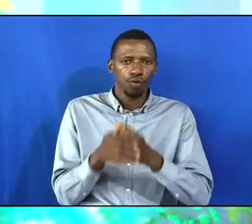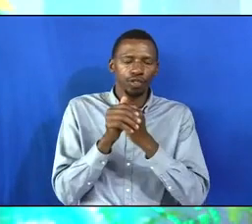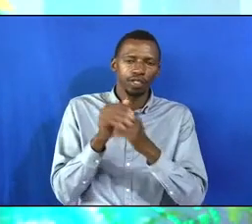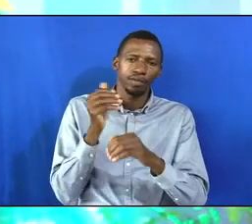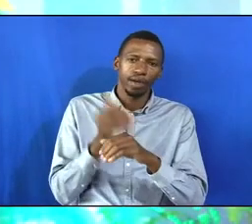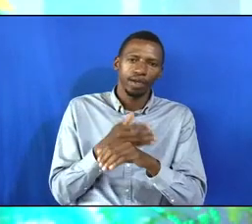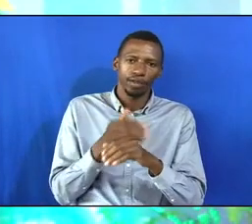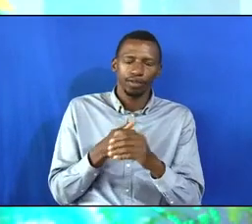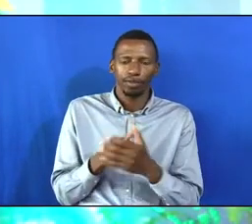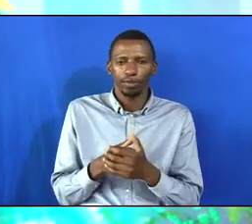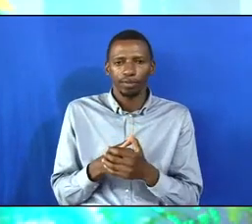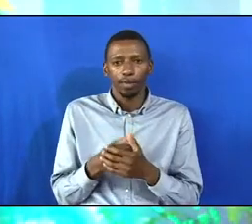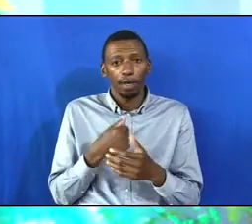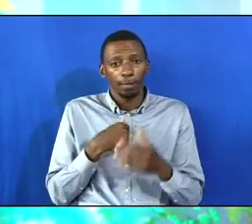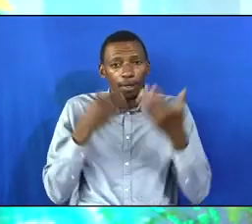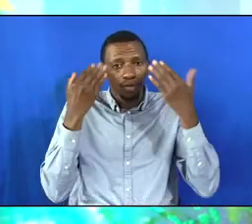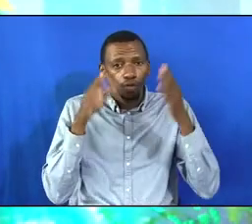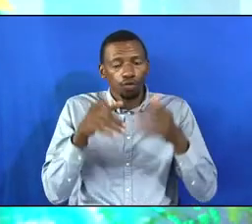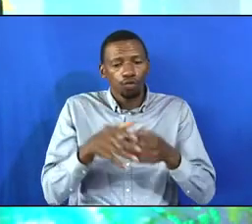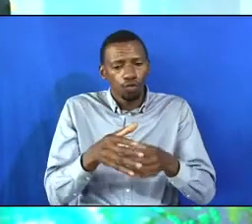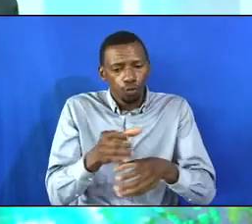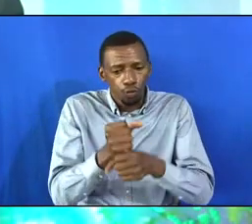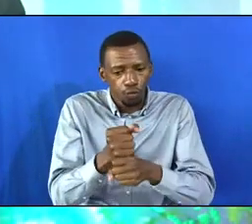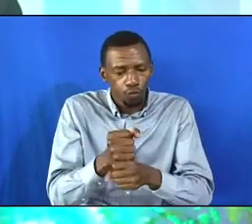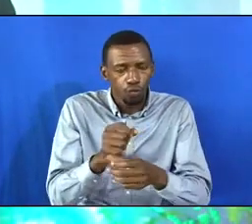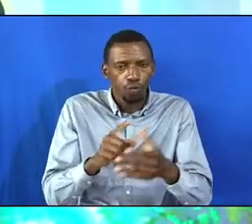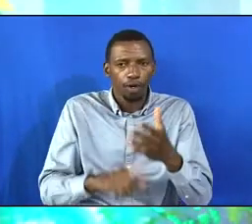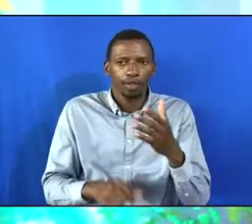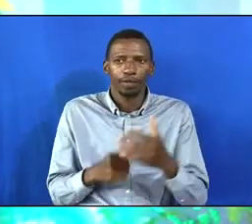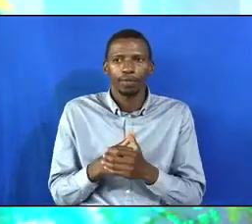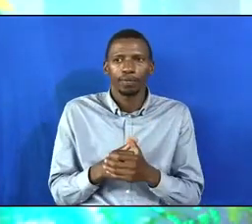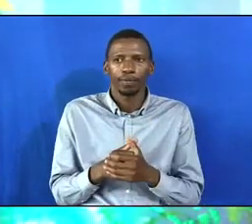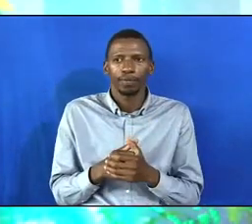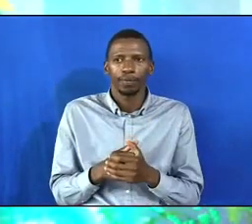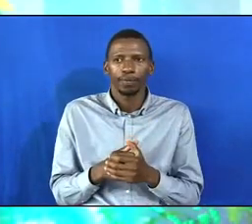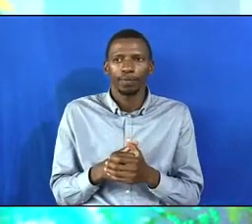I don't know what you are holding on to. There is